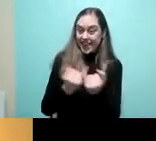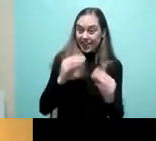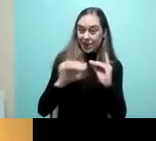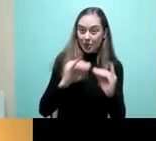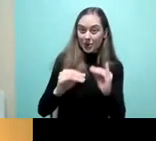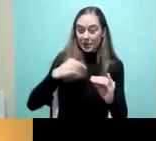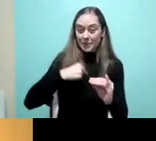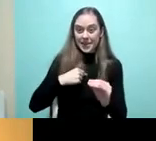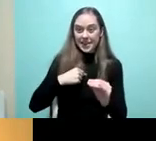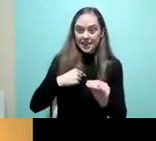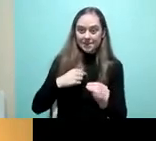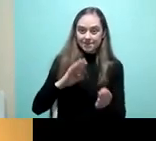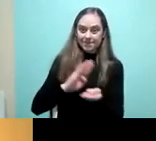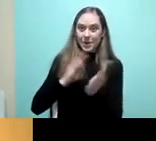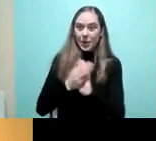So